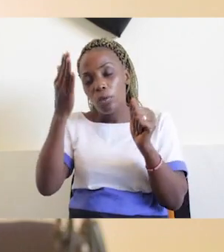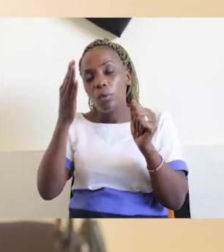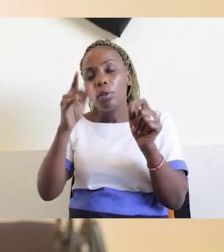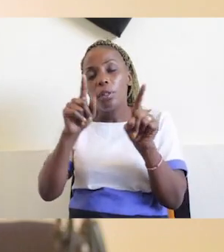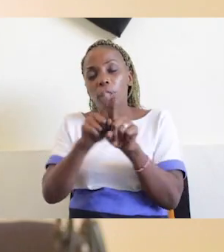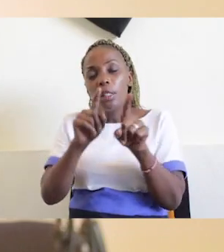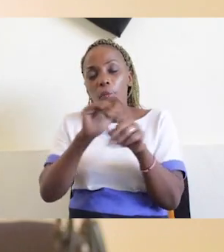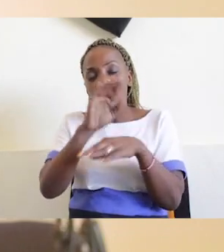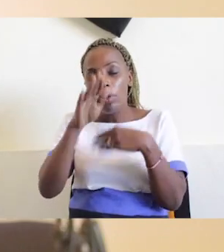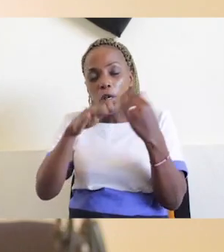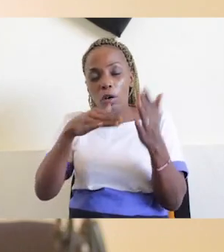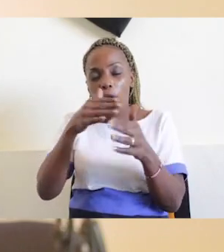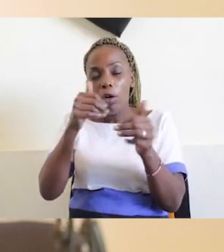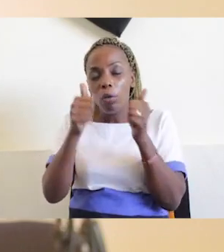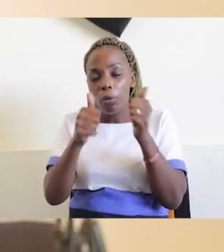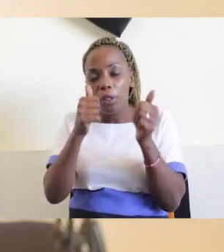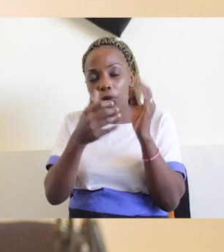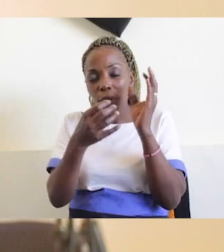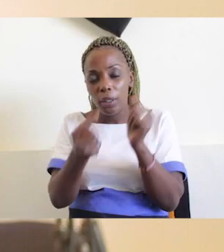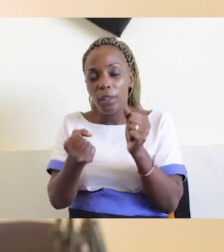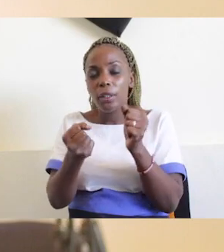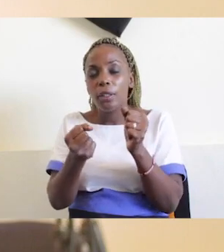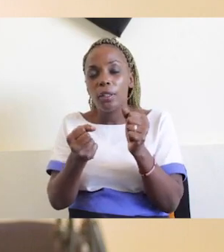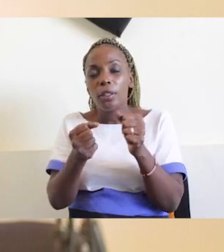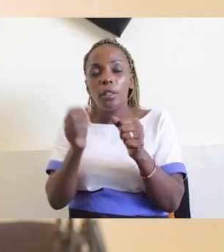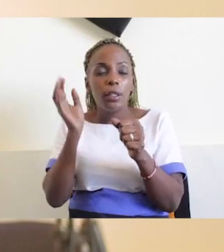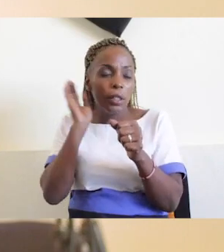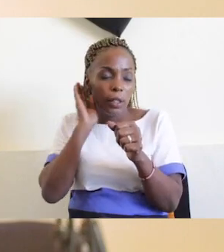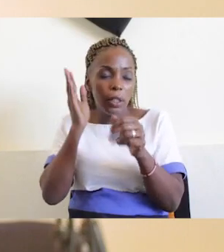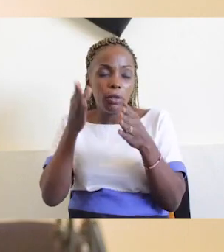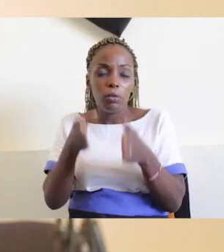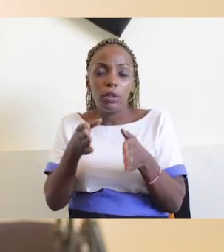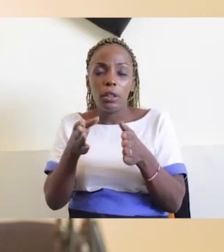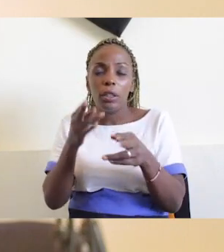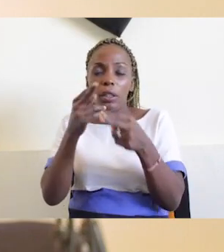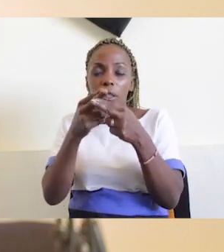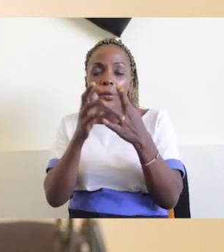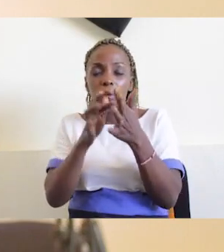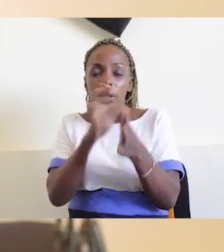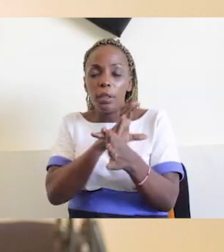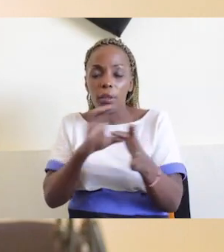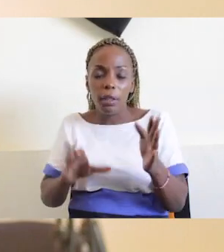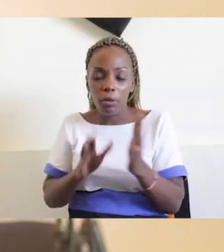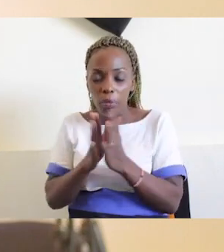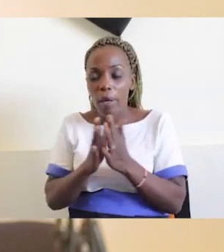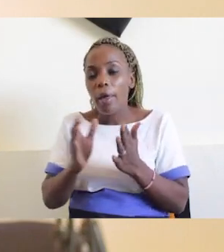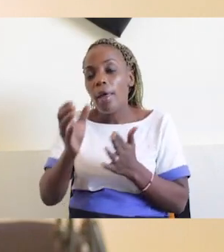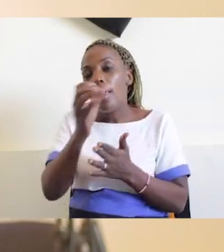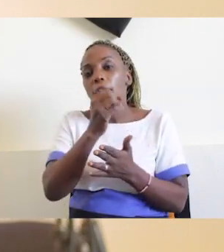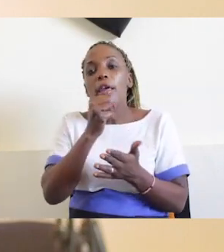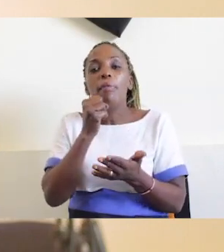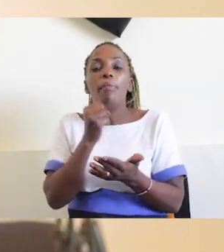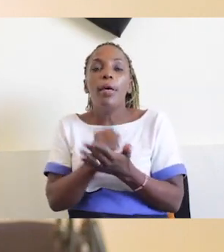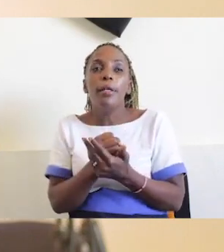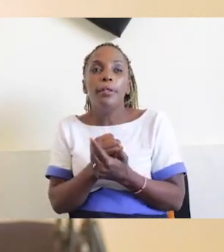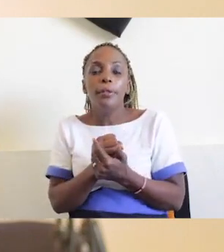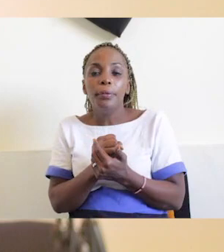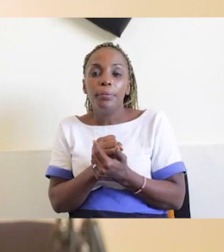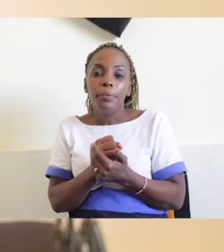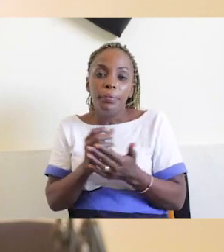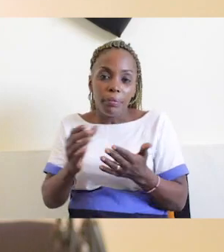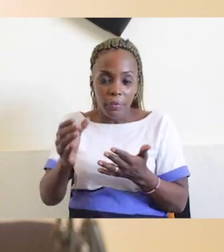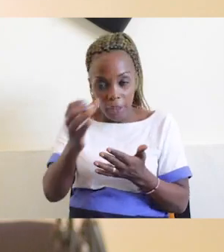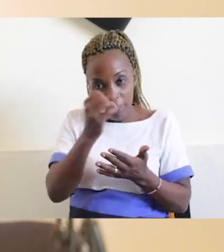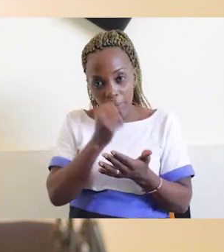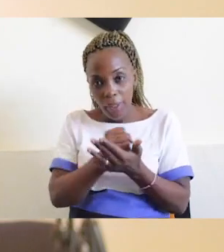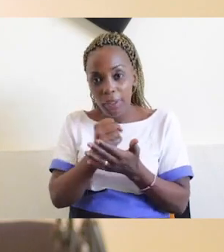be all that we need to hear today in Jesus' name. Amen.